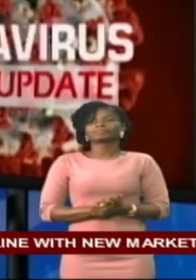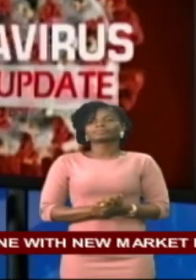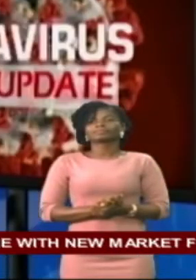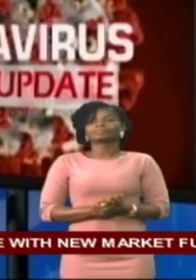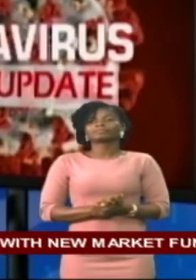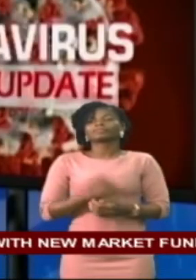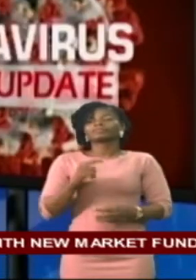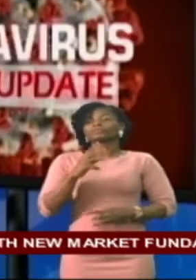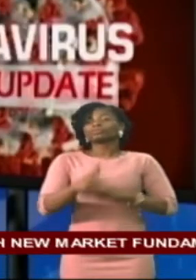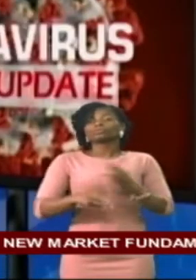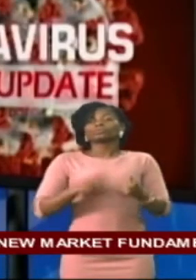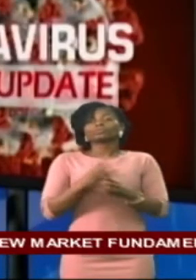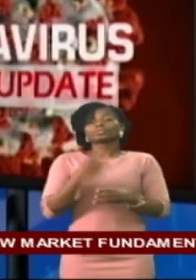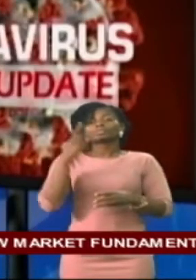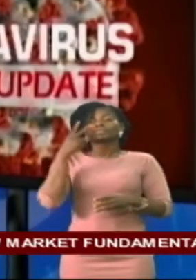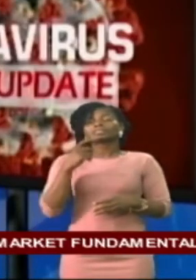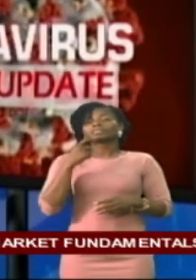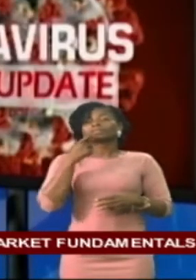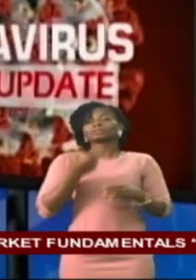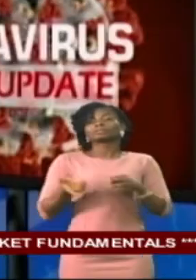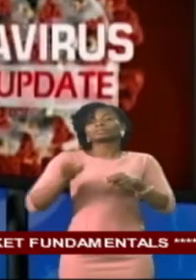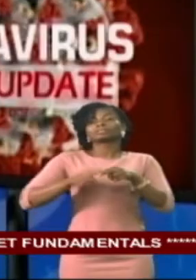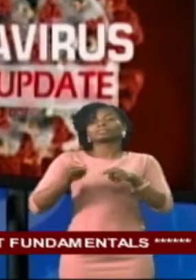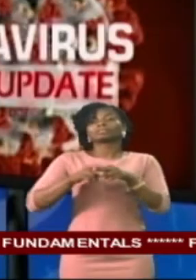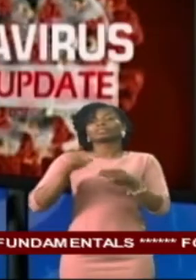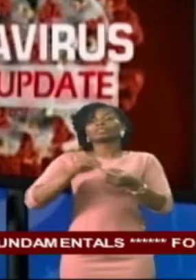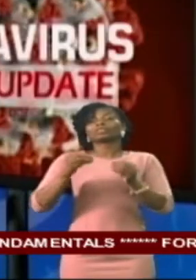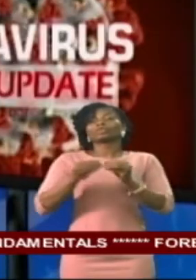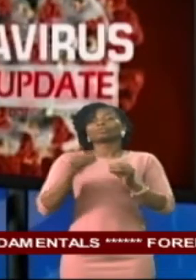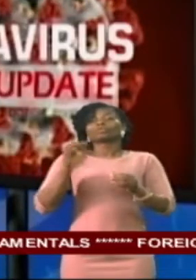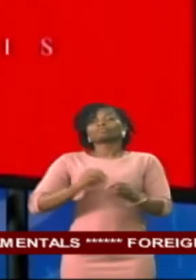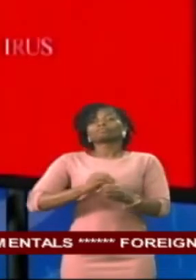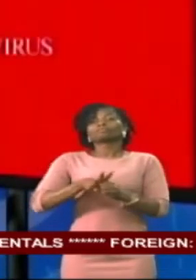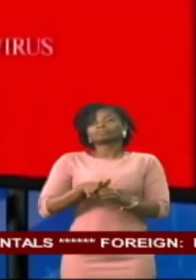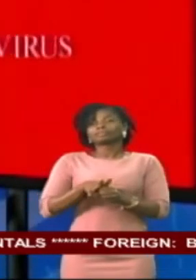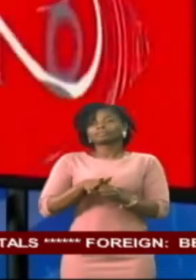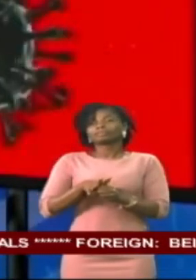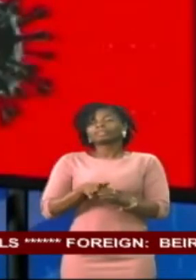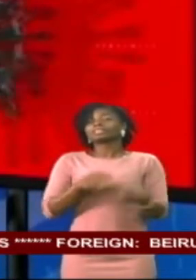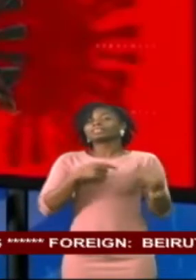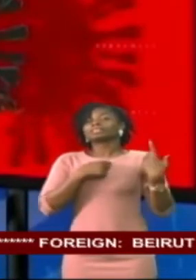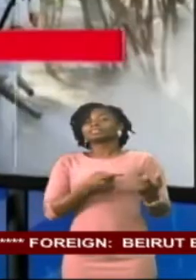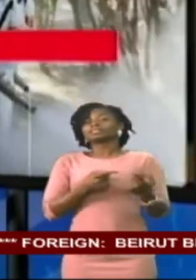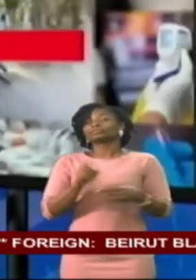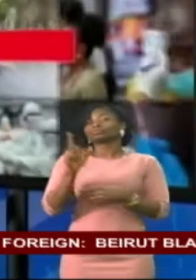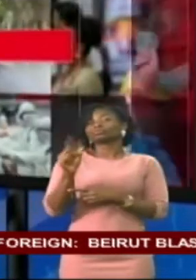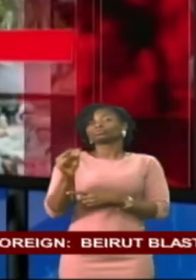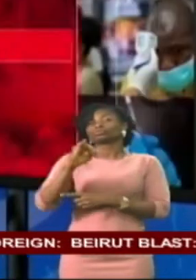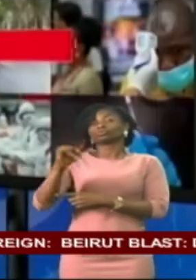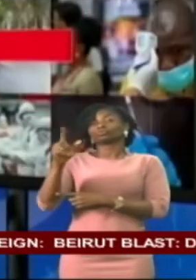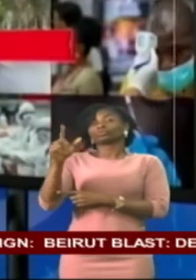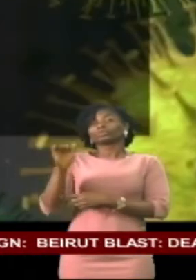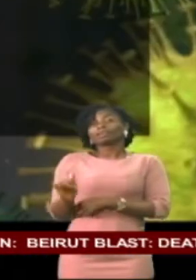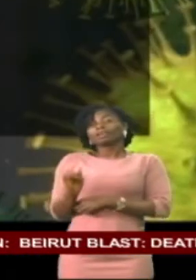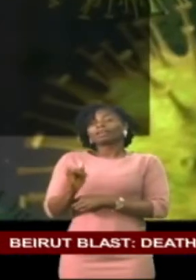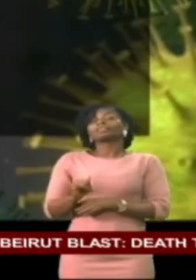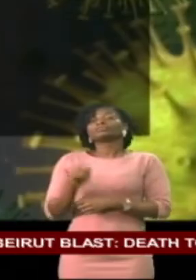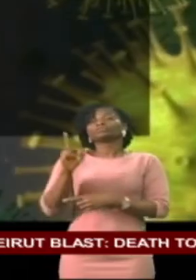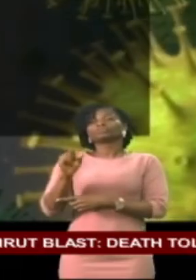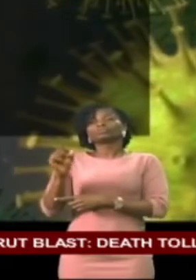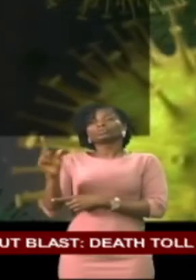The world is seeing a rapid rise in the number of COVID-19 fatalities. Since the 20th of July 2020, the